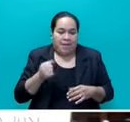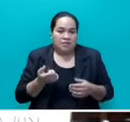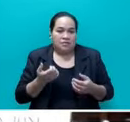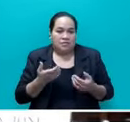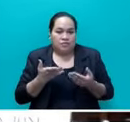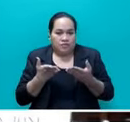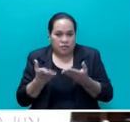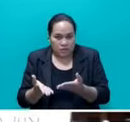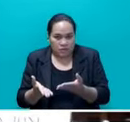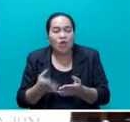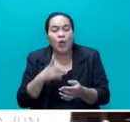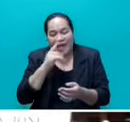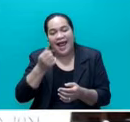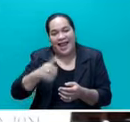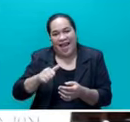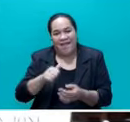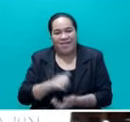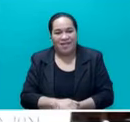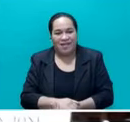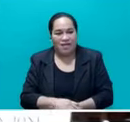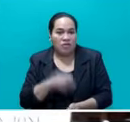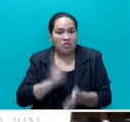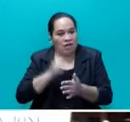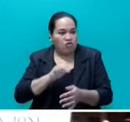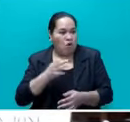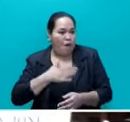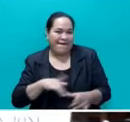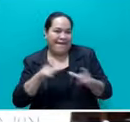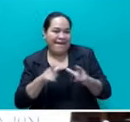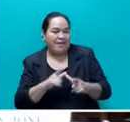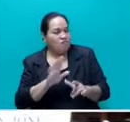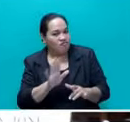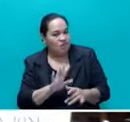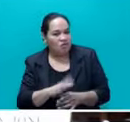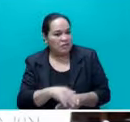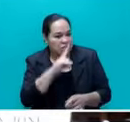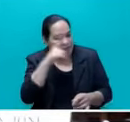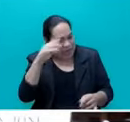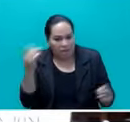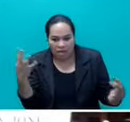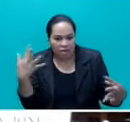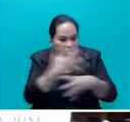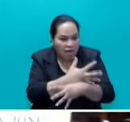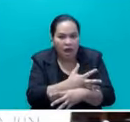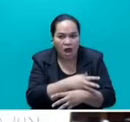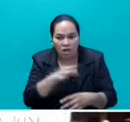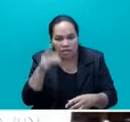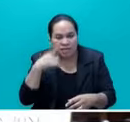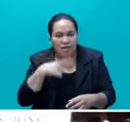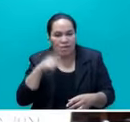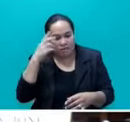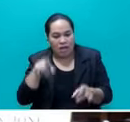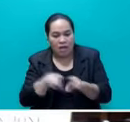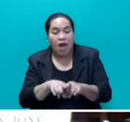Because we have allowed for that. Because obviously people, suddenly we don't want licenses and all those permits, etc., to end overnight just because this law has come